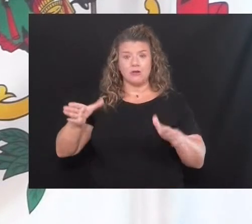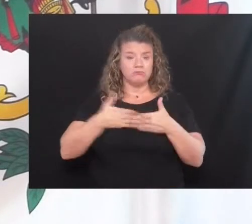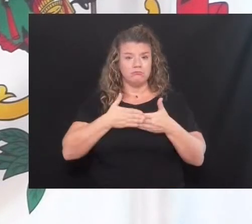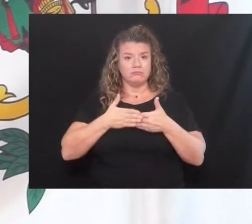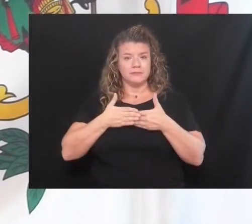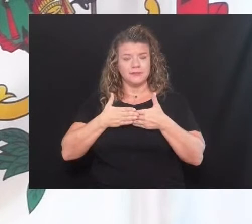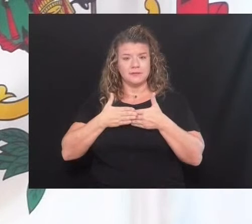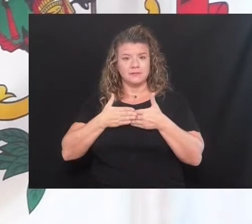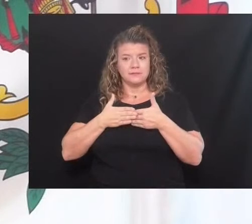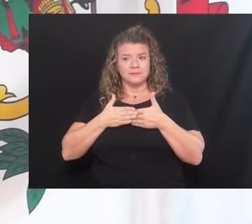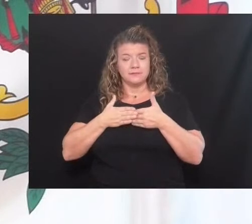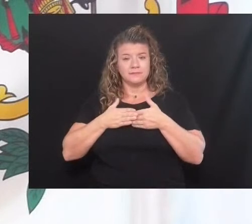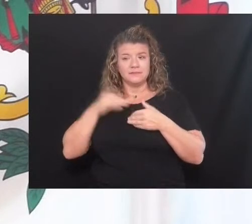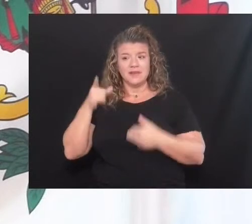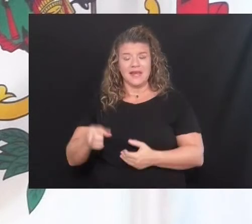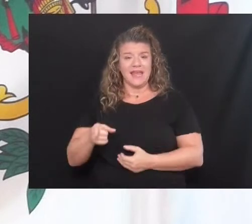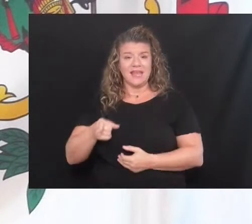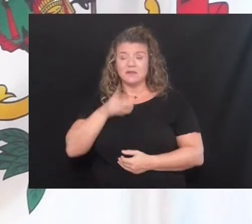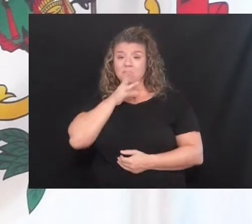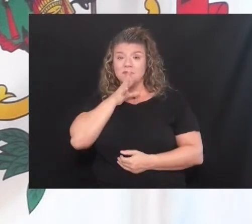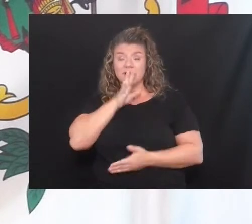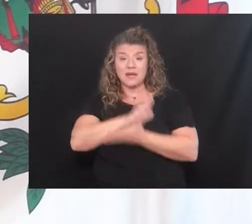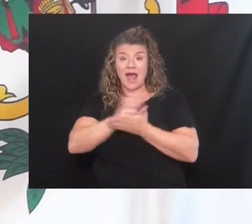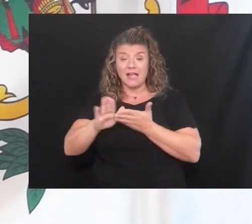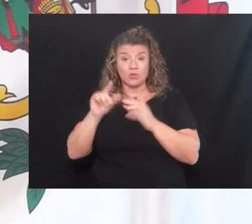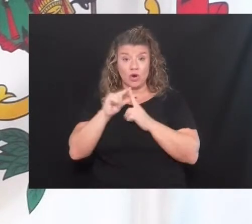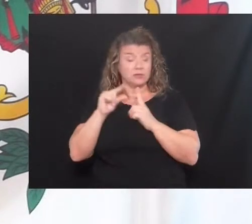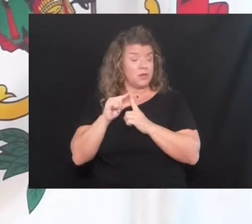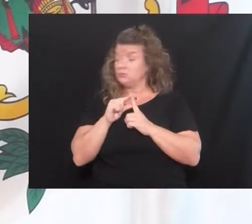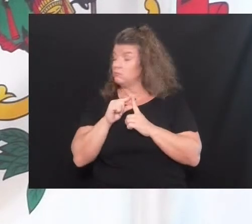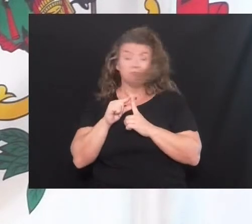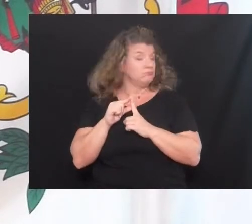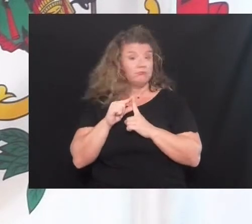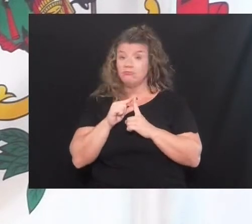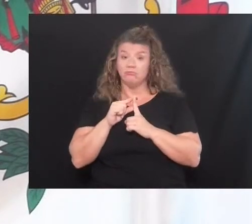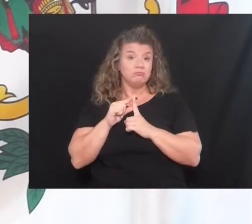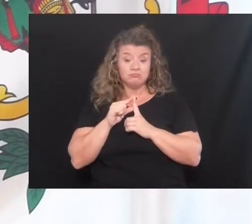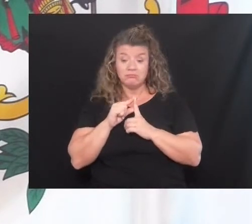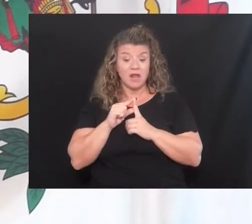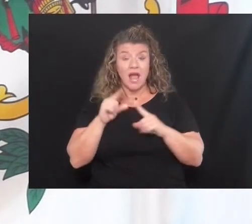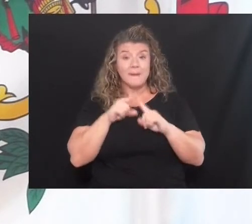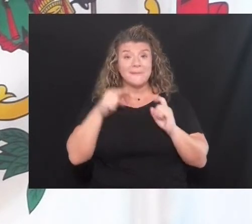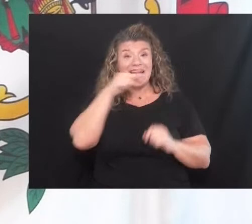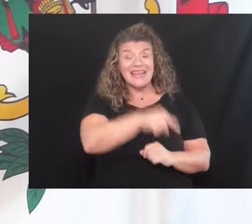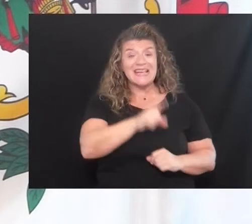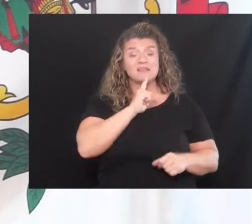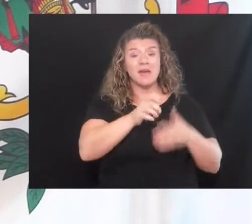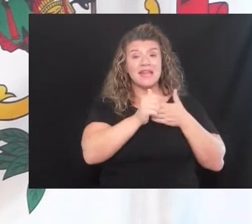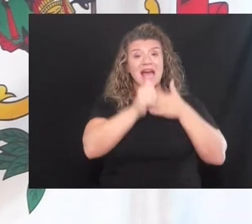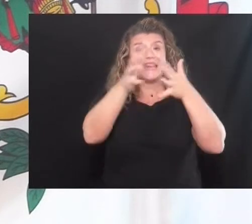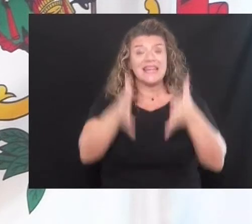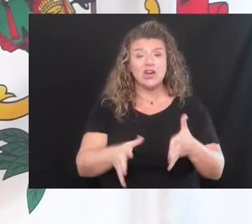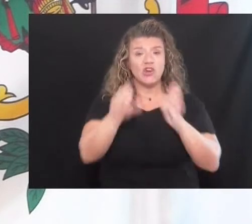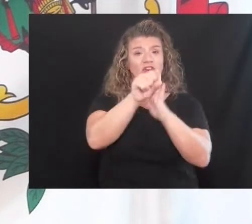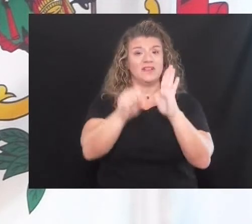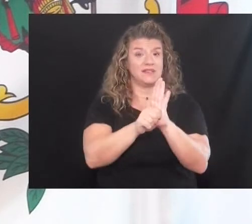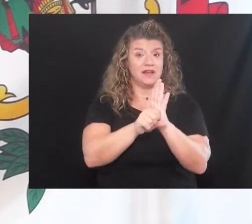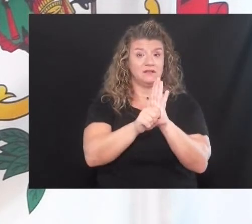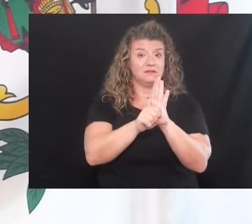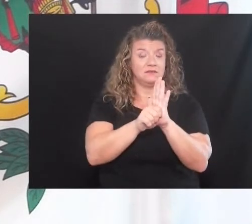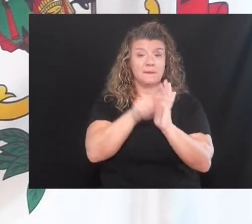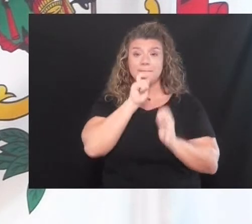mean, that man would not say nice words. But that man right there has been a leader for this state beyond